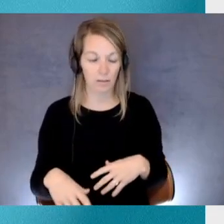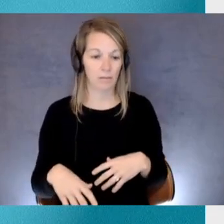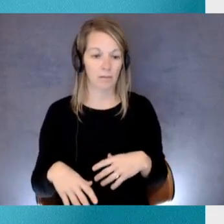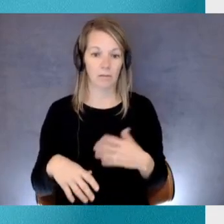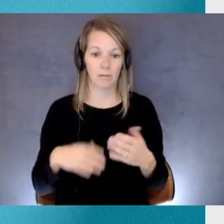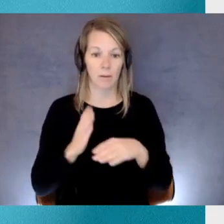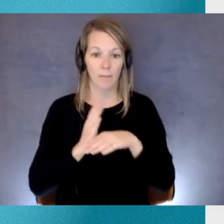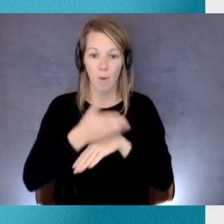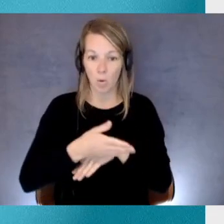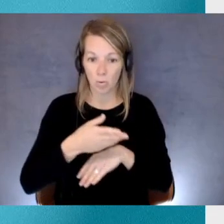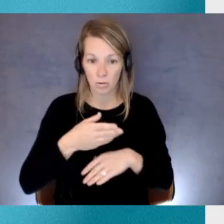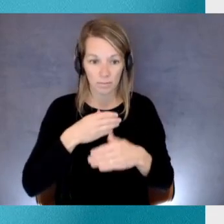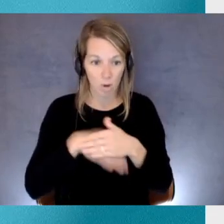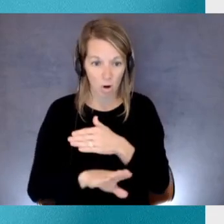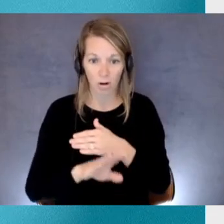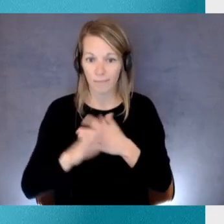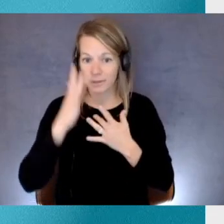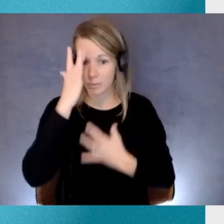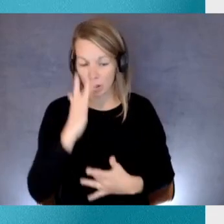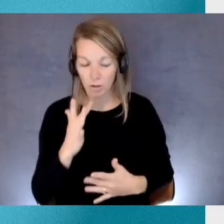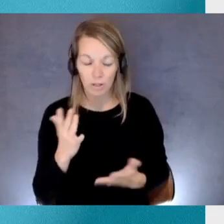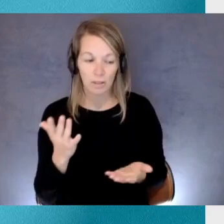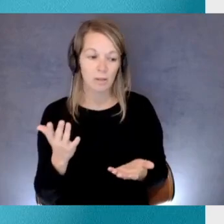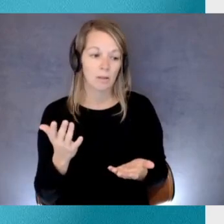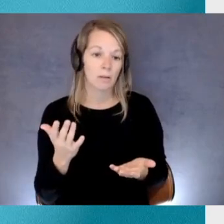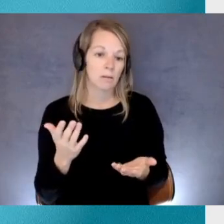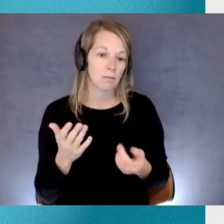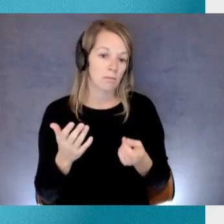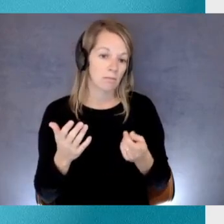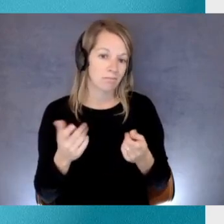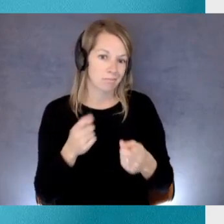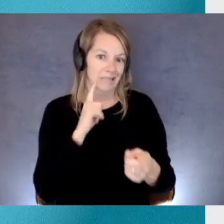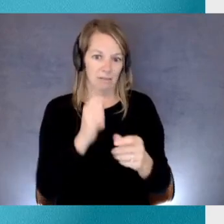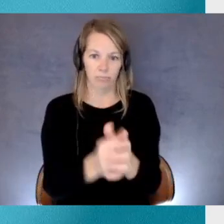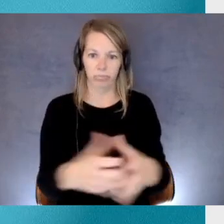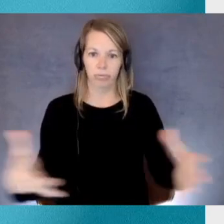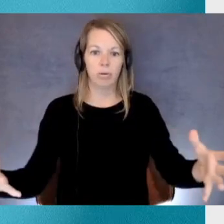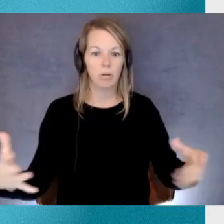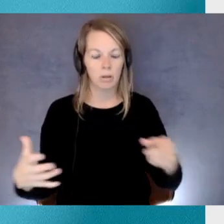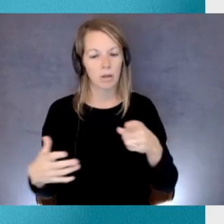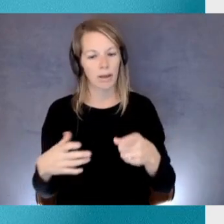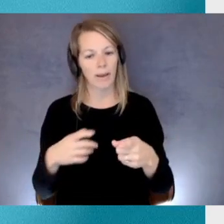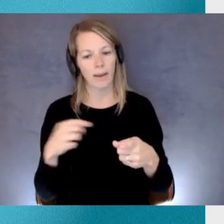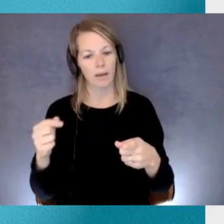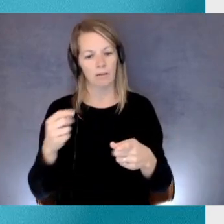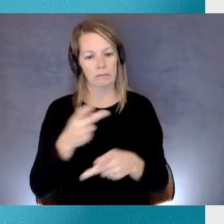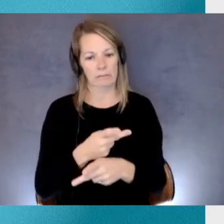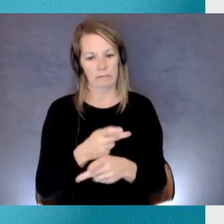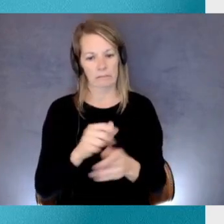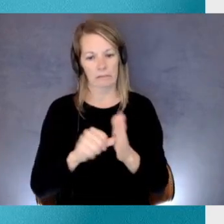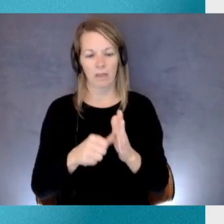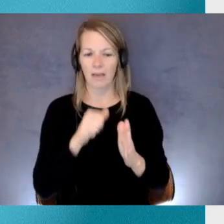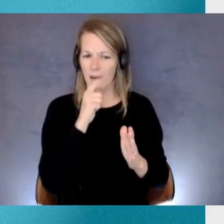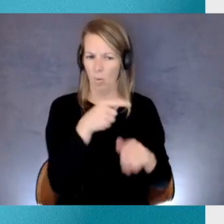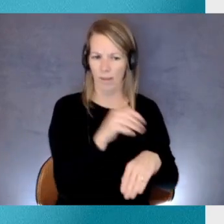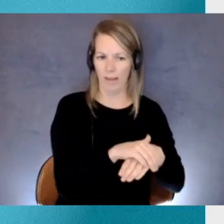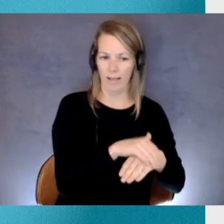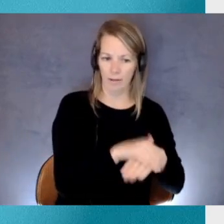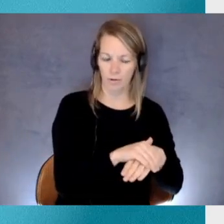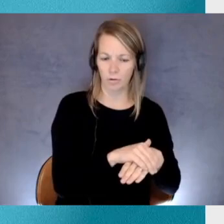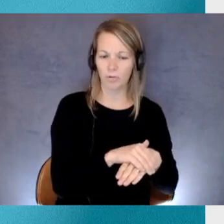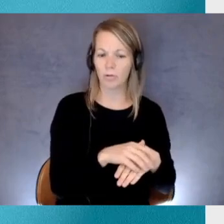postpartum depression, things like that. This field has exploded. And I'd like to stress here before I go further, not just in English.